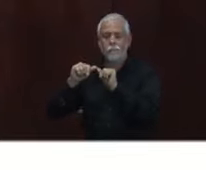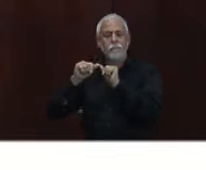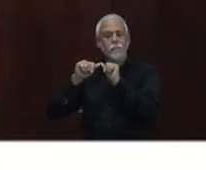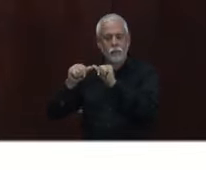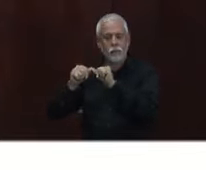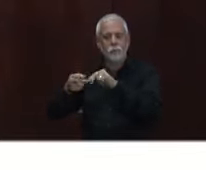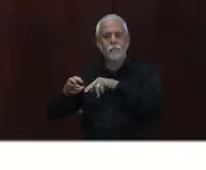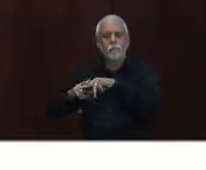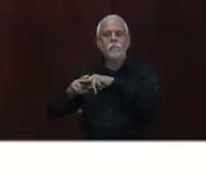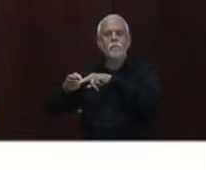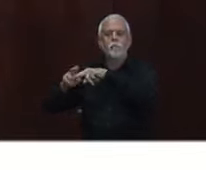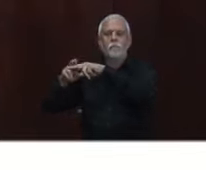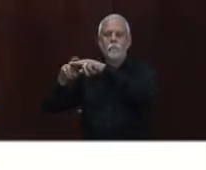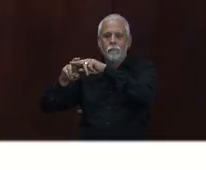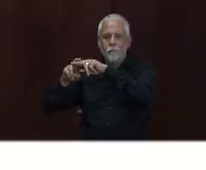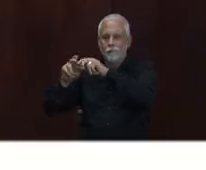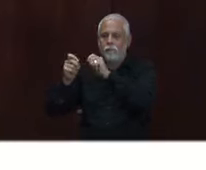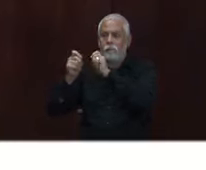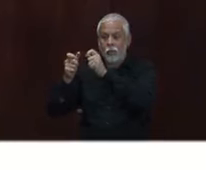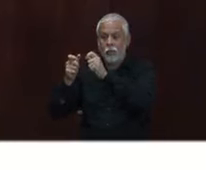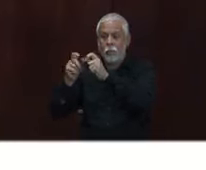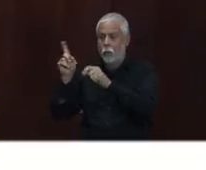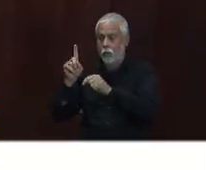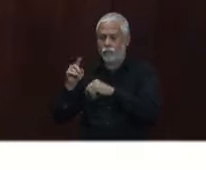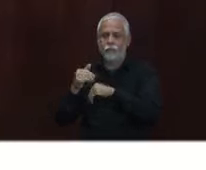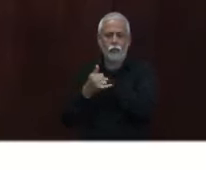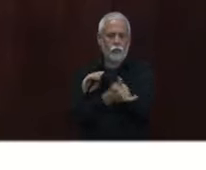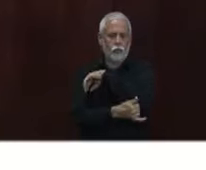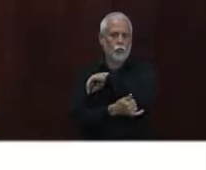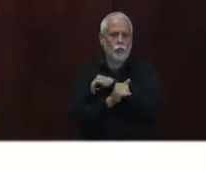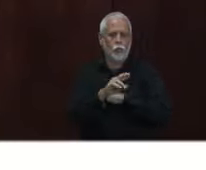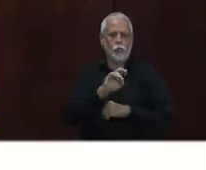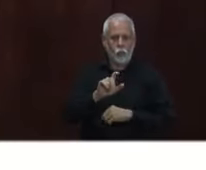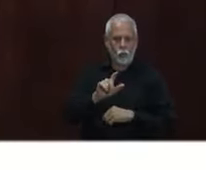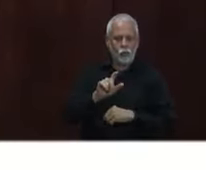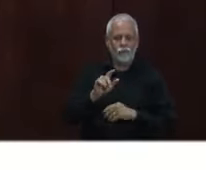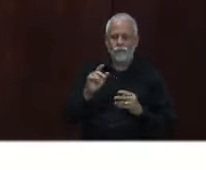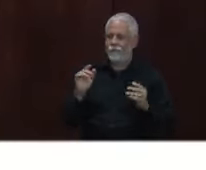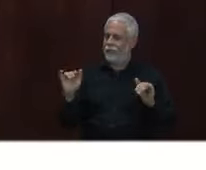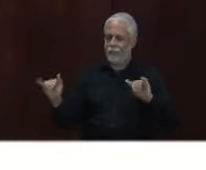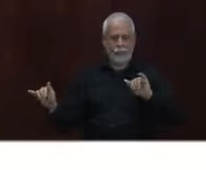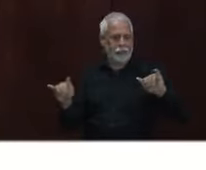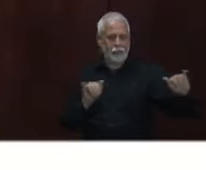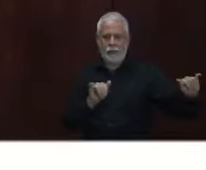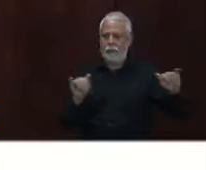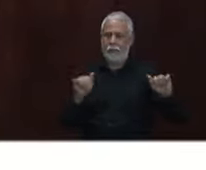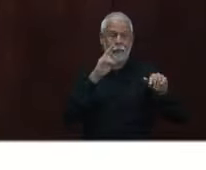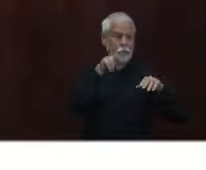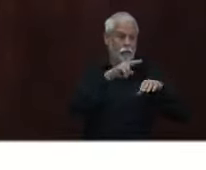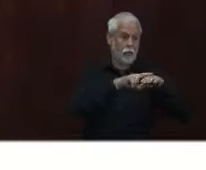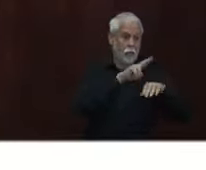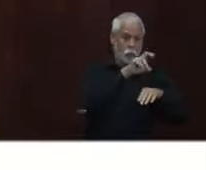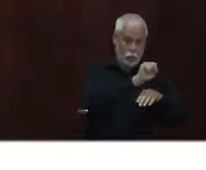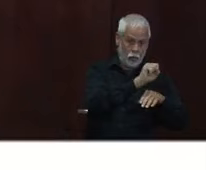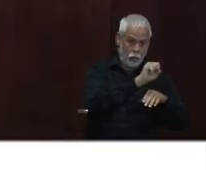continuing to increase most quickly in our rural communities as well, so mimicking much what we see at a national